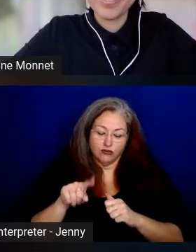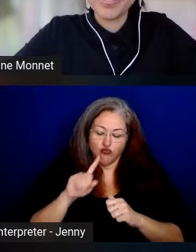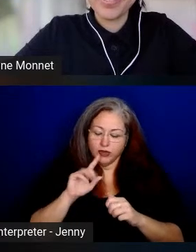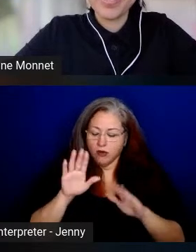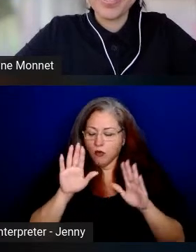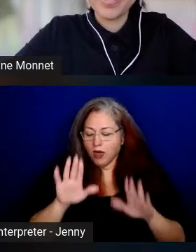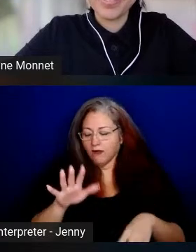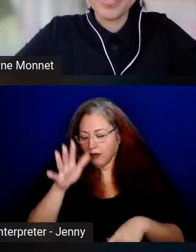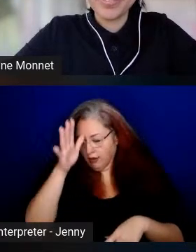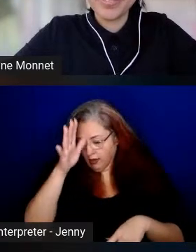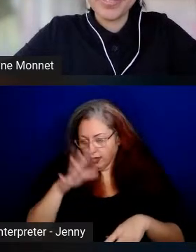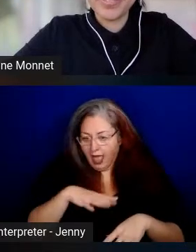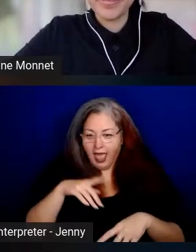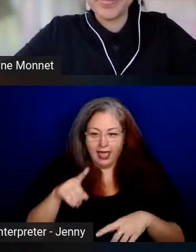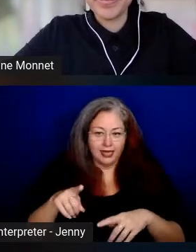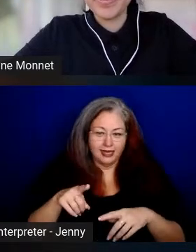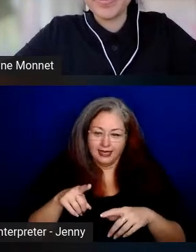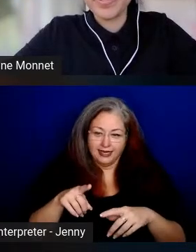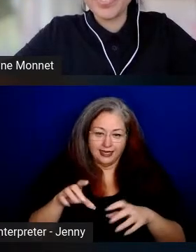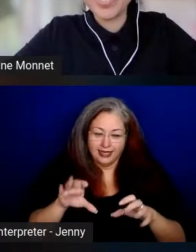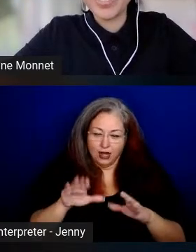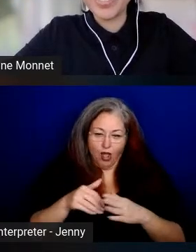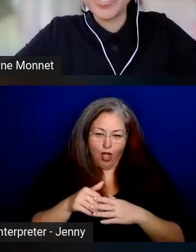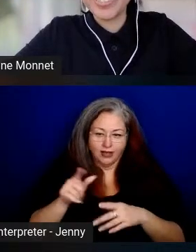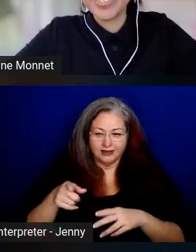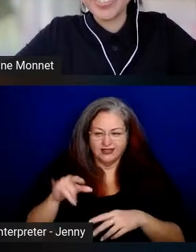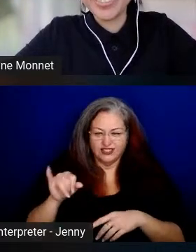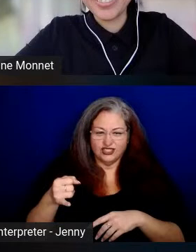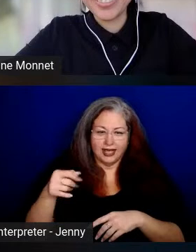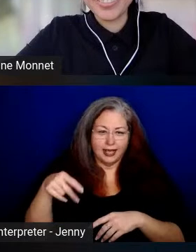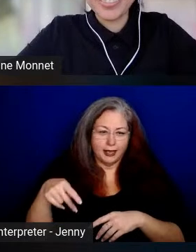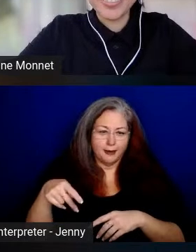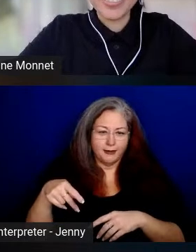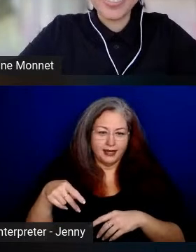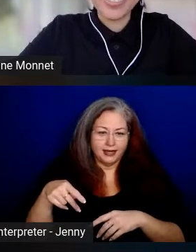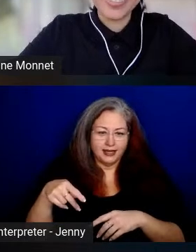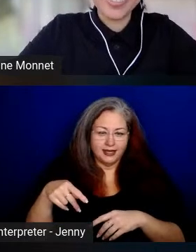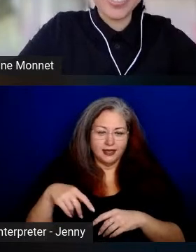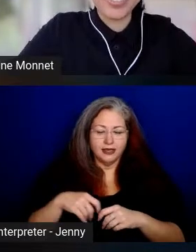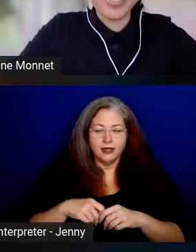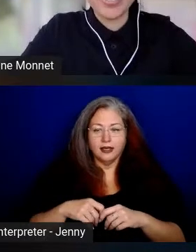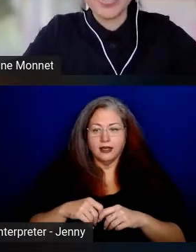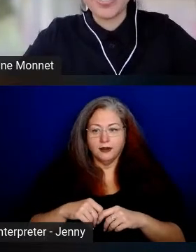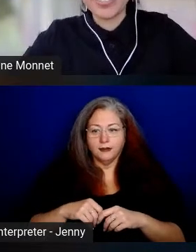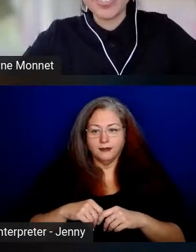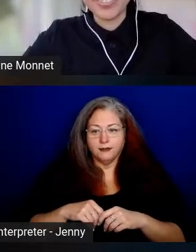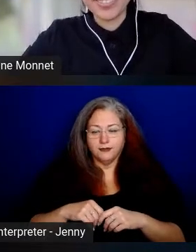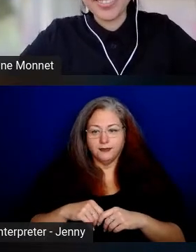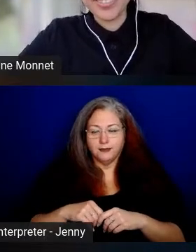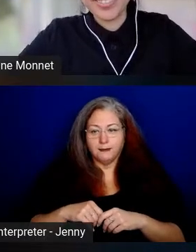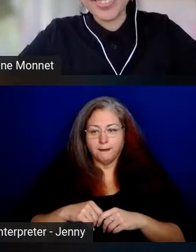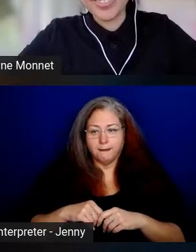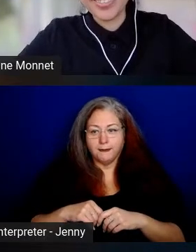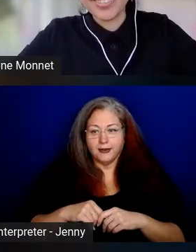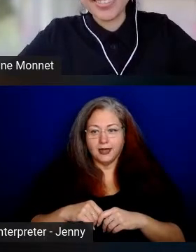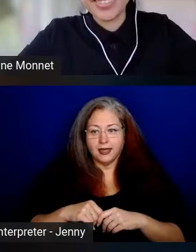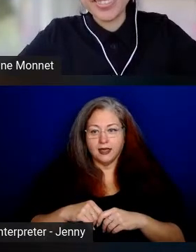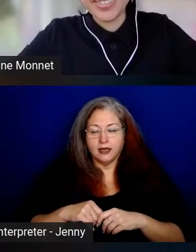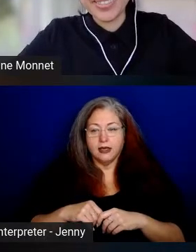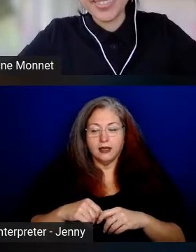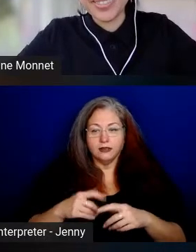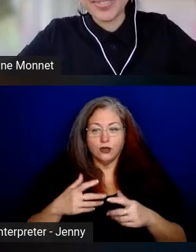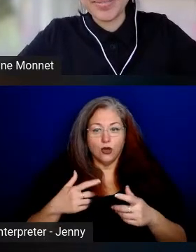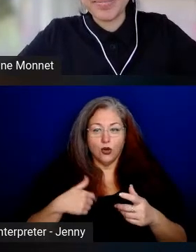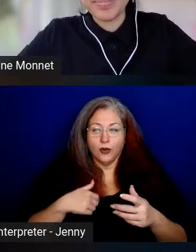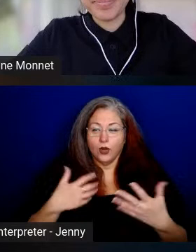managed to get it all done, JP, in a Super 8. Yes, and we